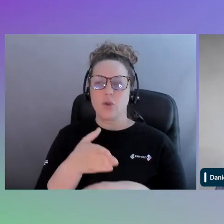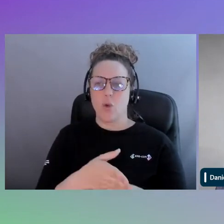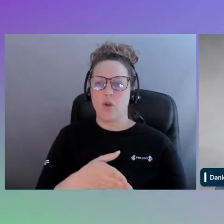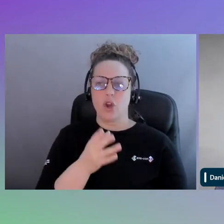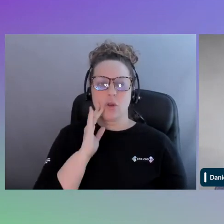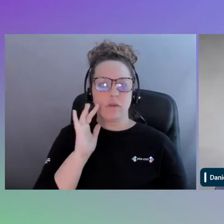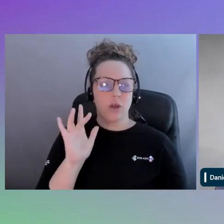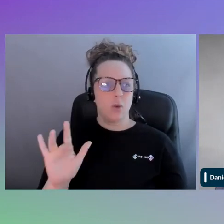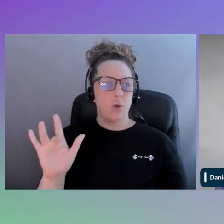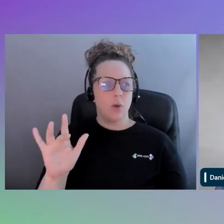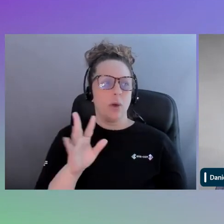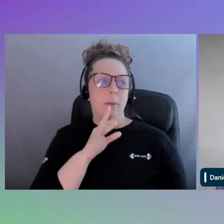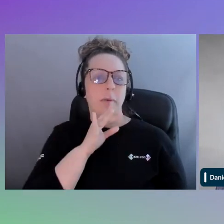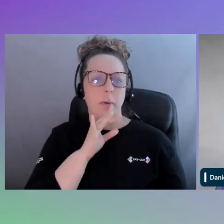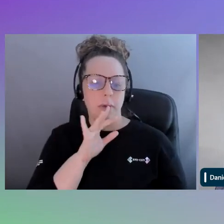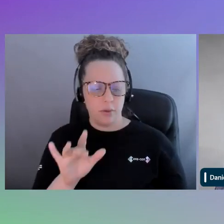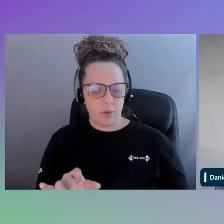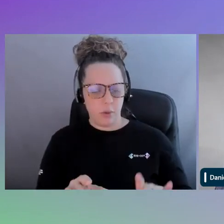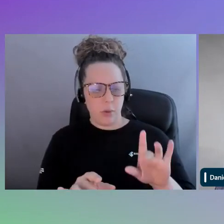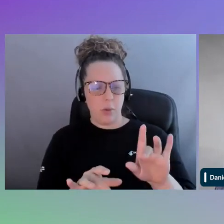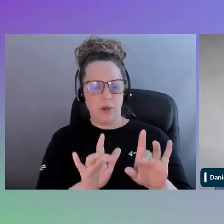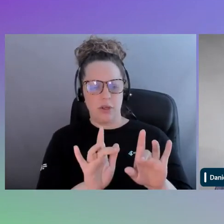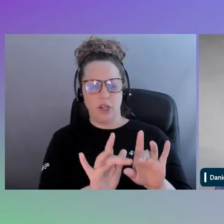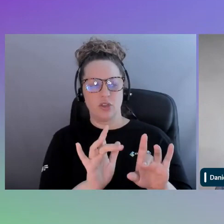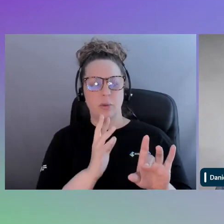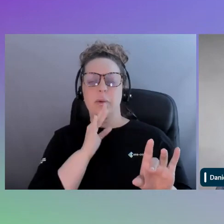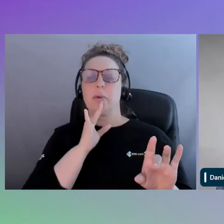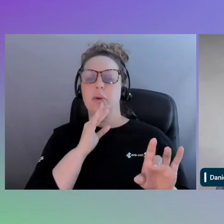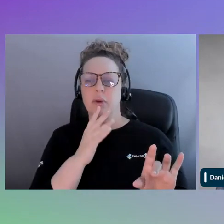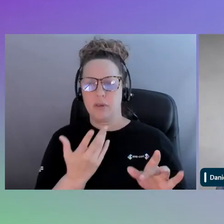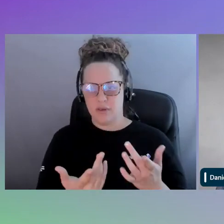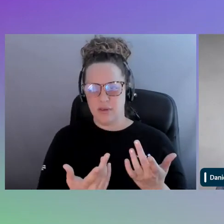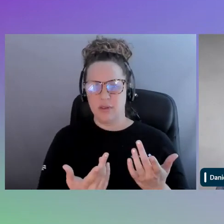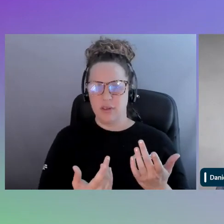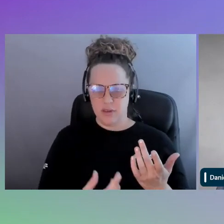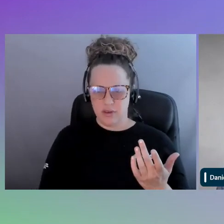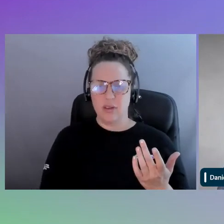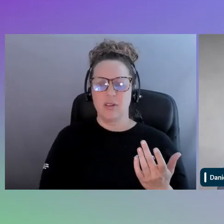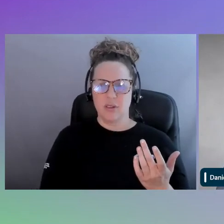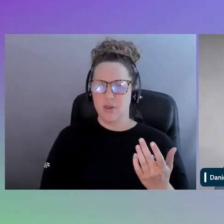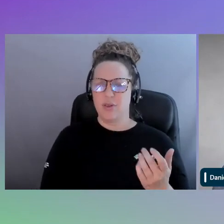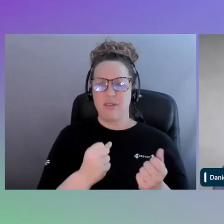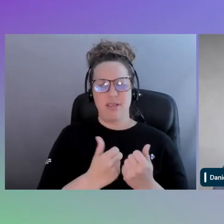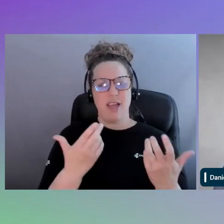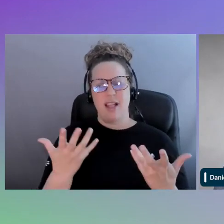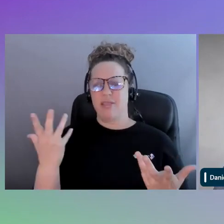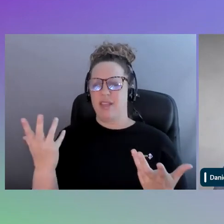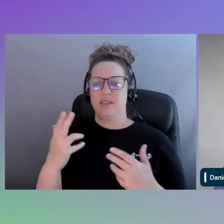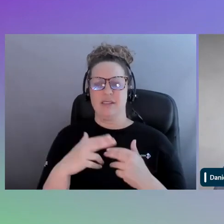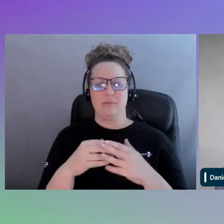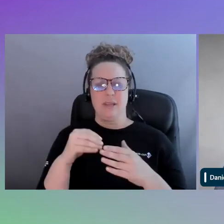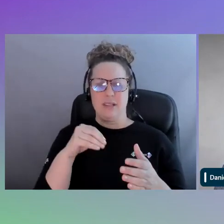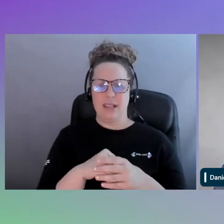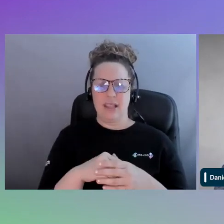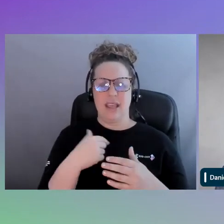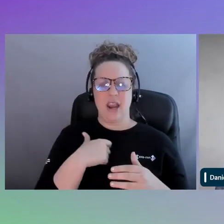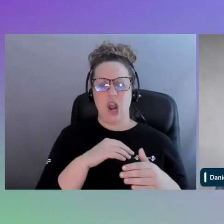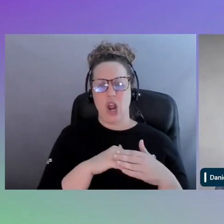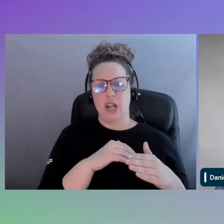user. So there's a lot of things built into Xcode. And the accessibility inspector has also a color